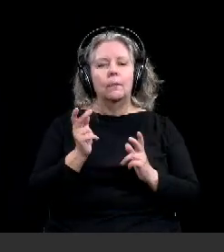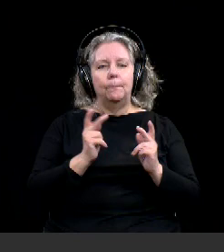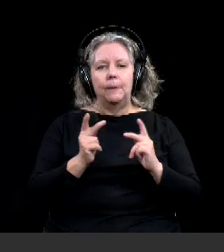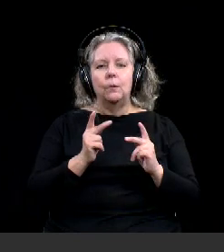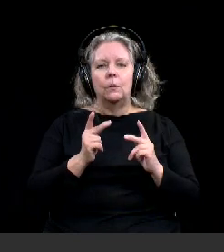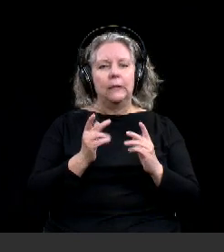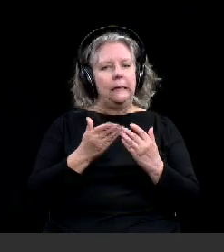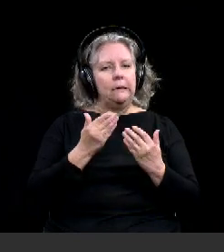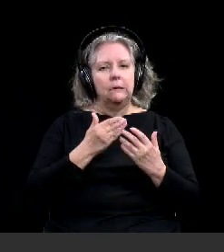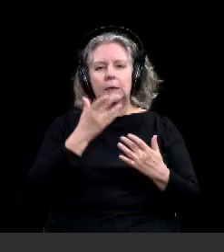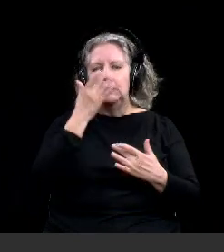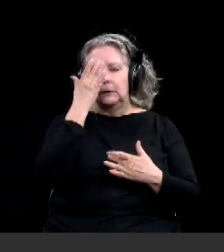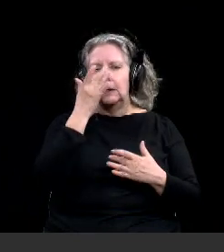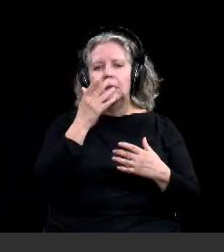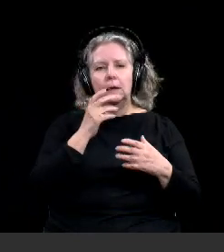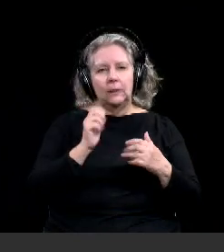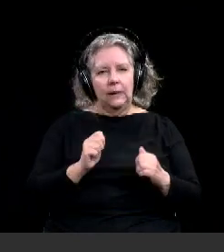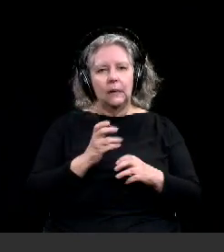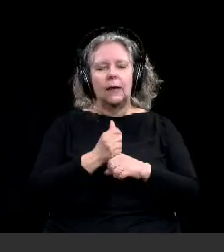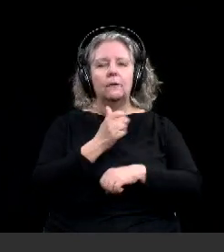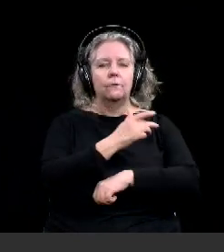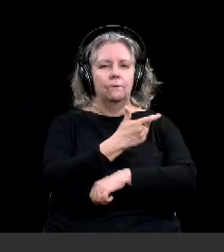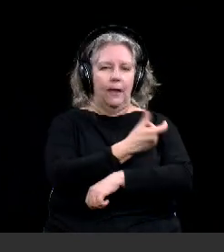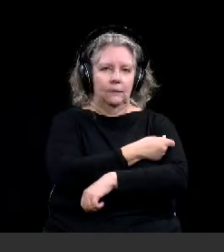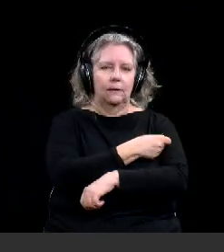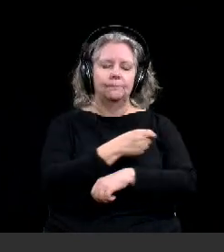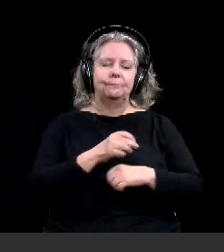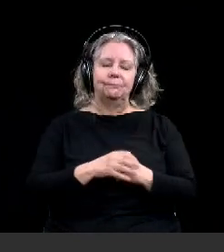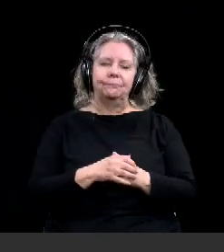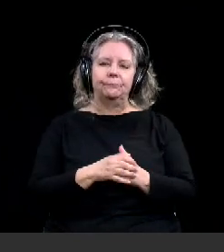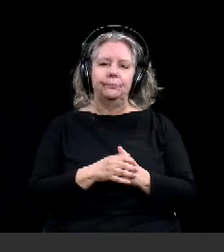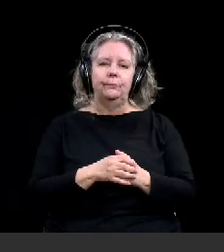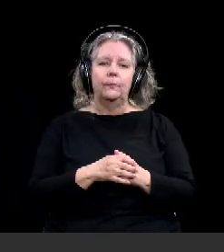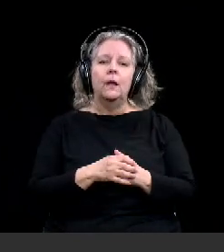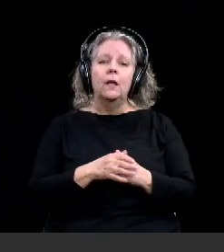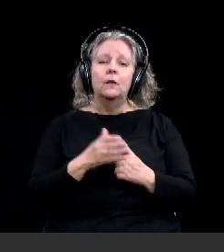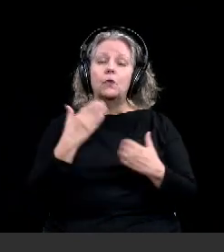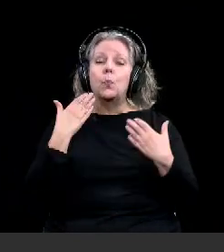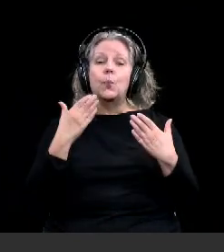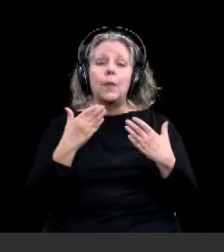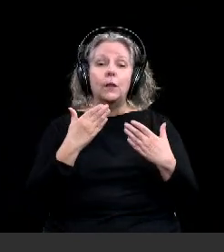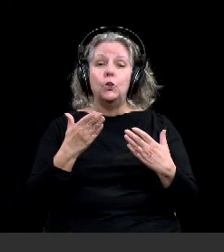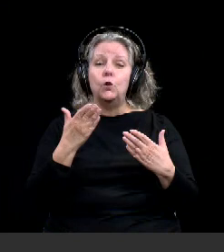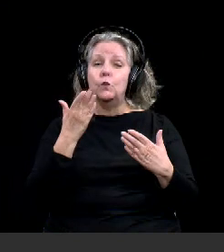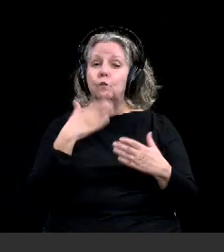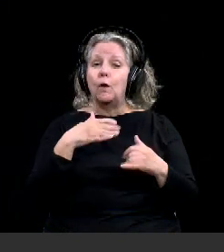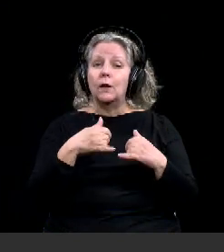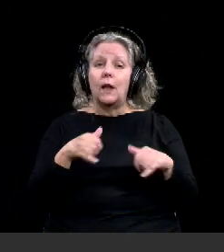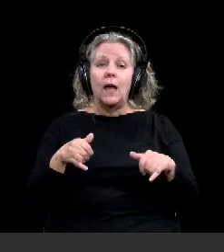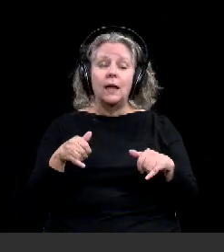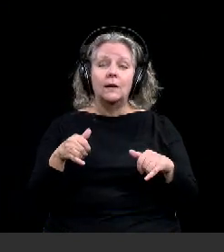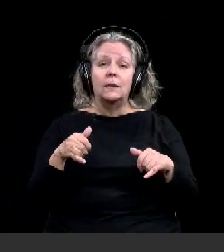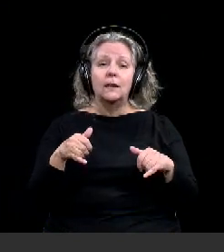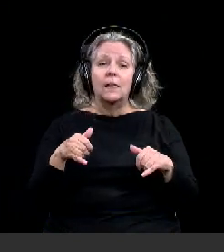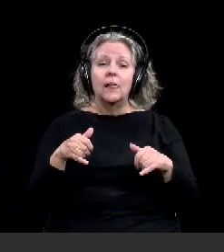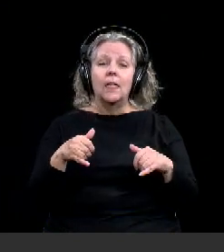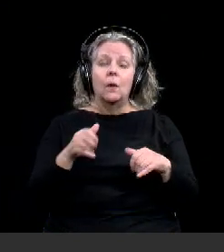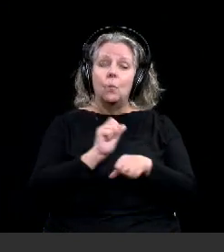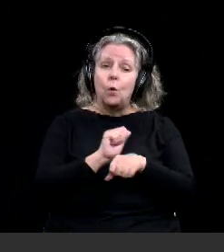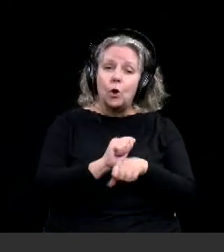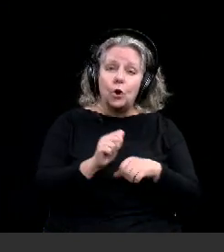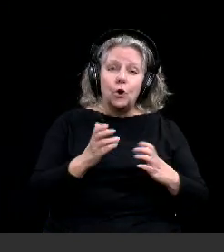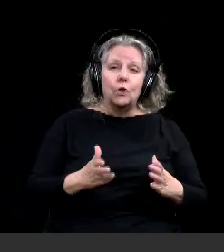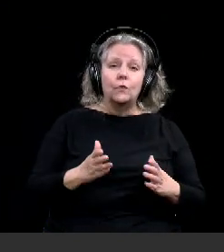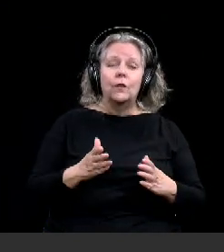So thanks to our frontline workers, Judge Felton, McLennan County, our health district staff, our city manager, our deputy